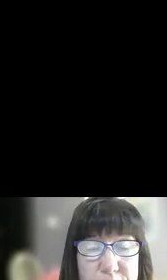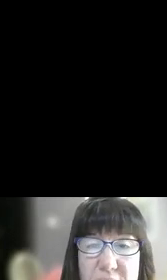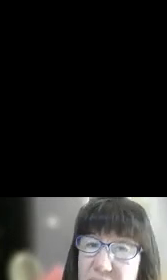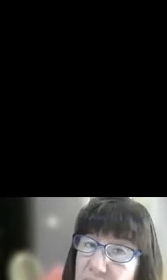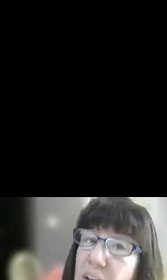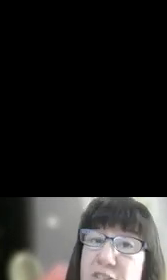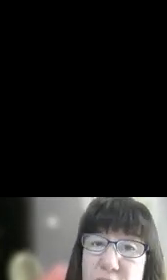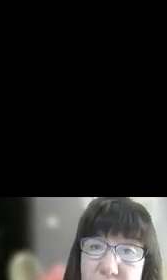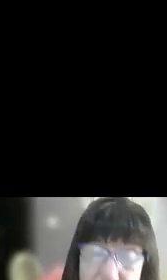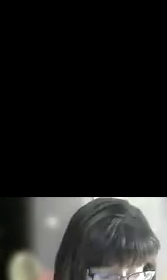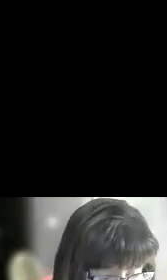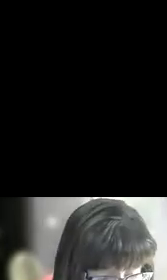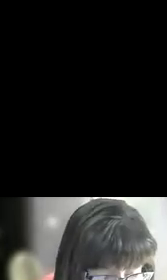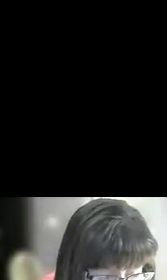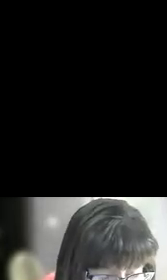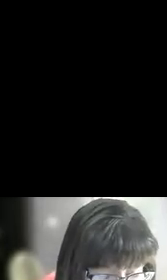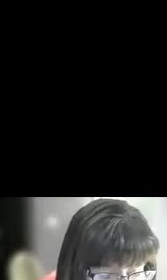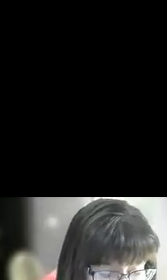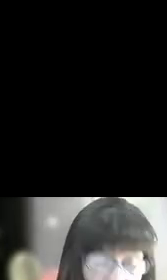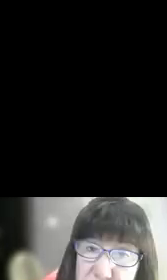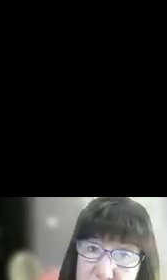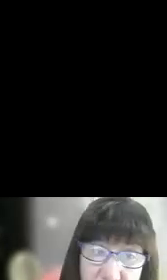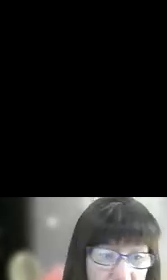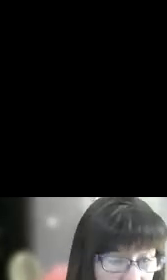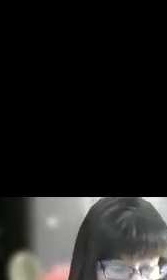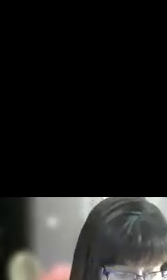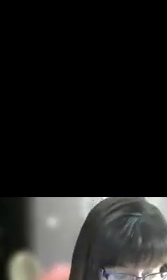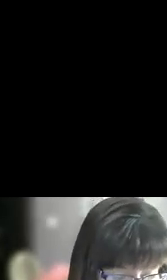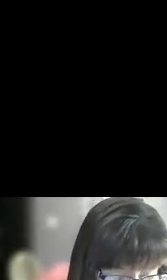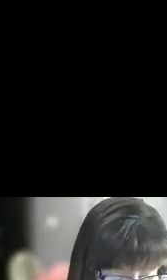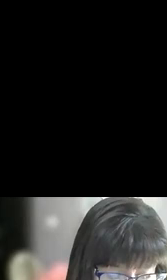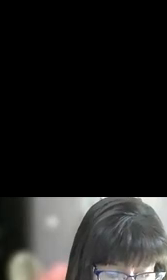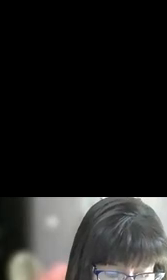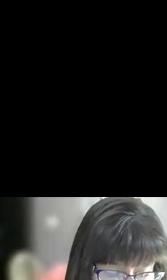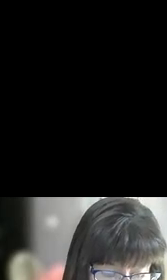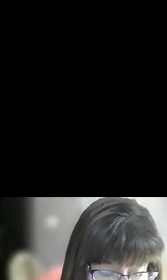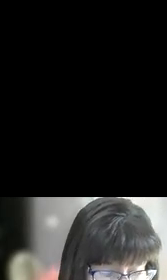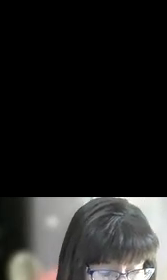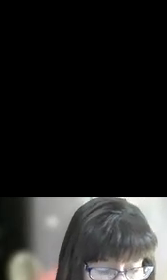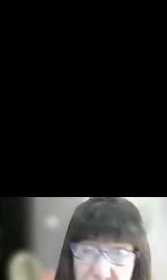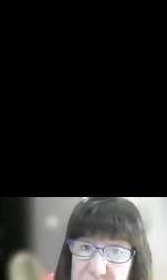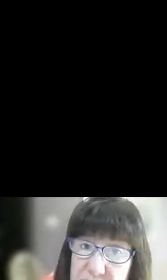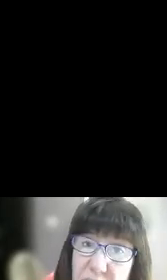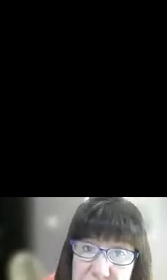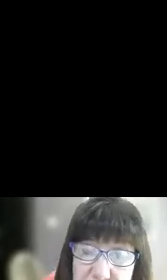help. They can guide you in the right direction. I'd also like to point out that we do have an advisor available that